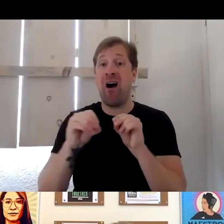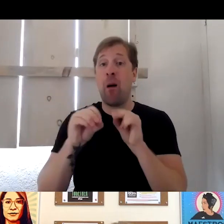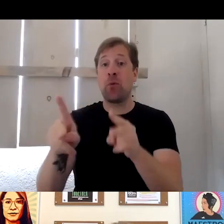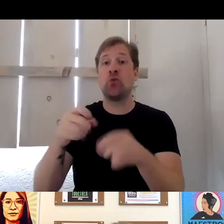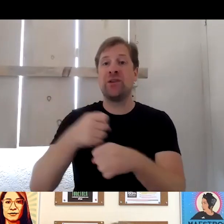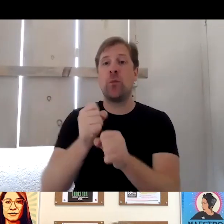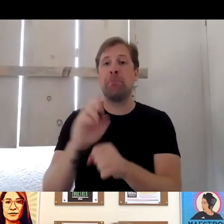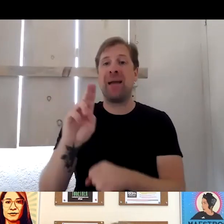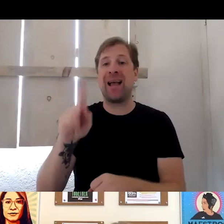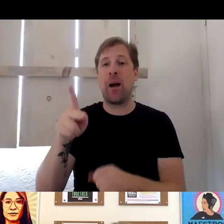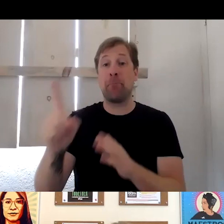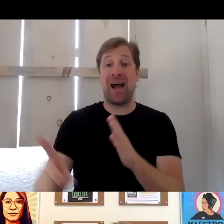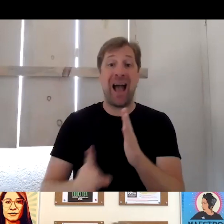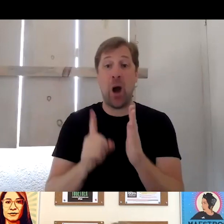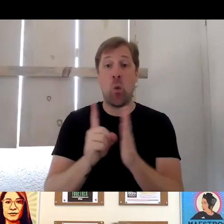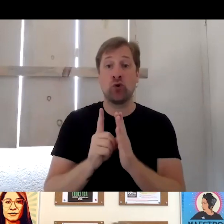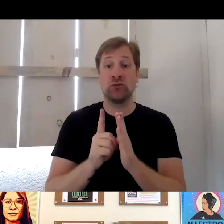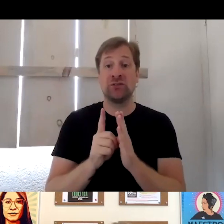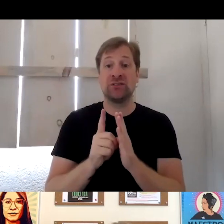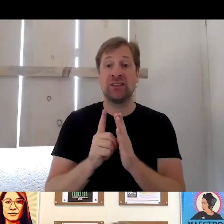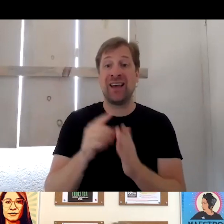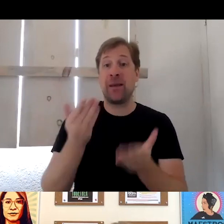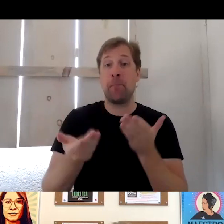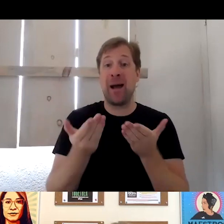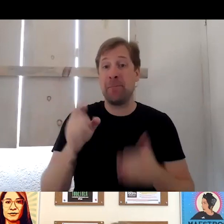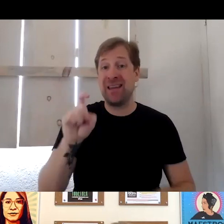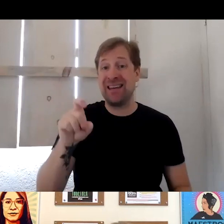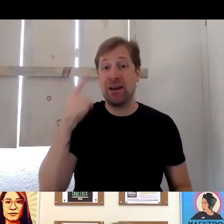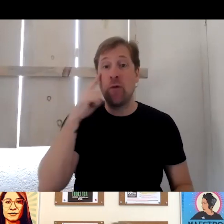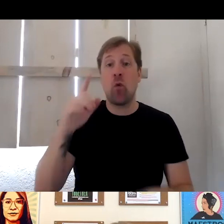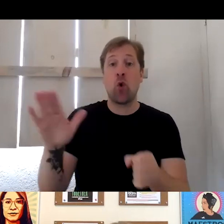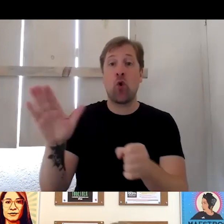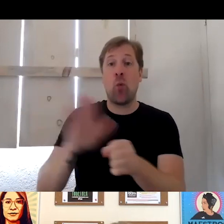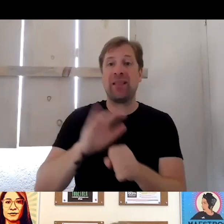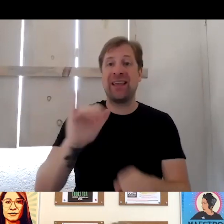hours that may be needed to complete the